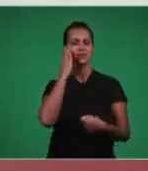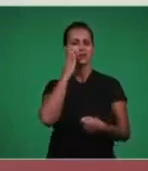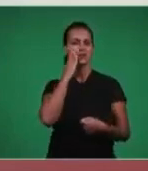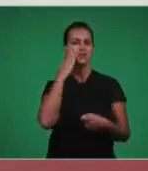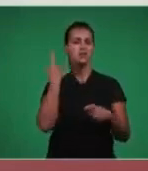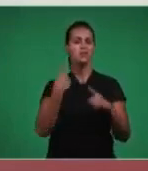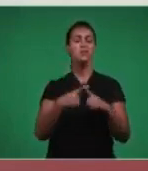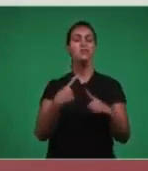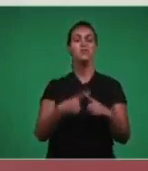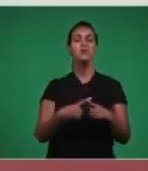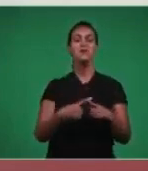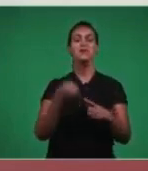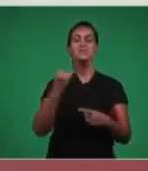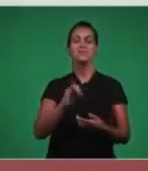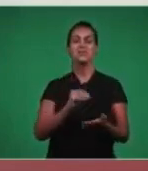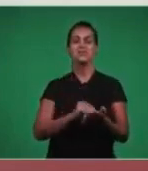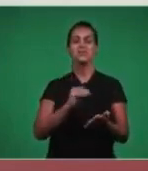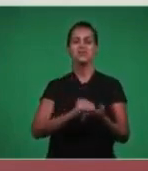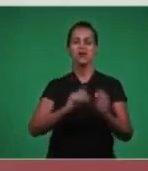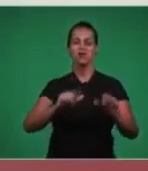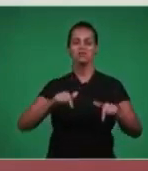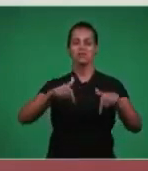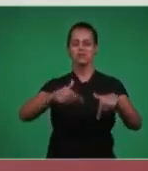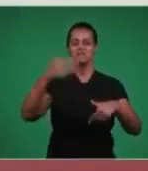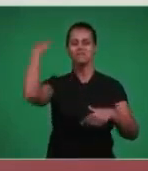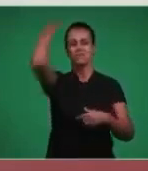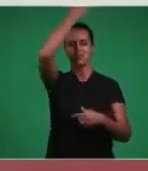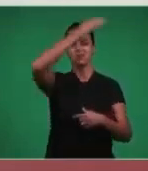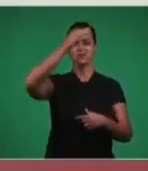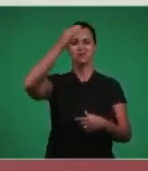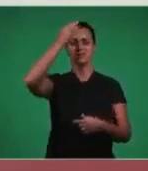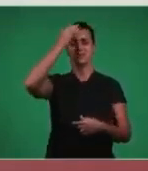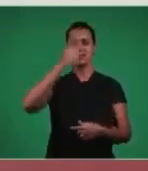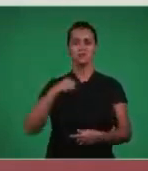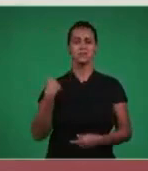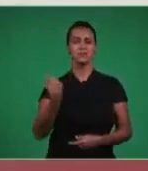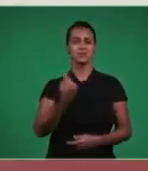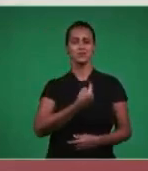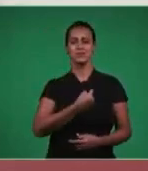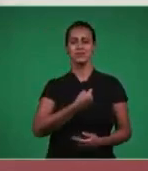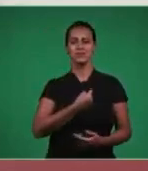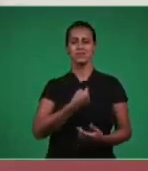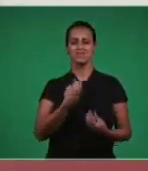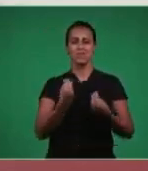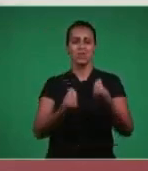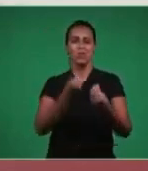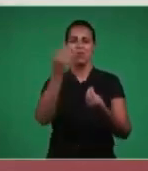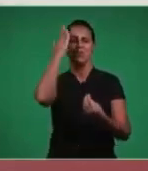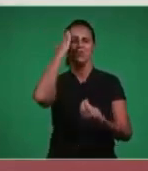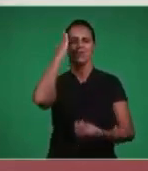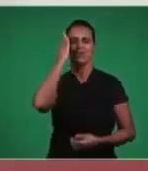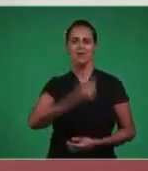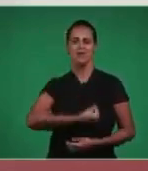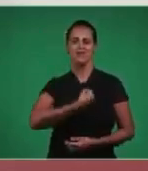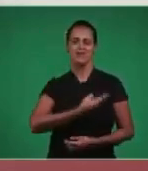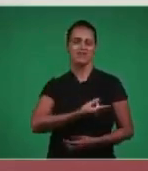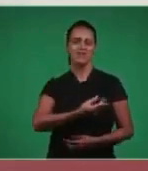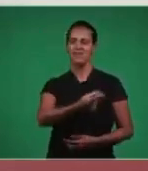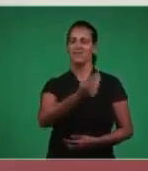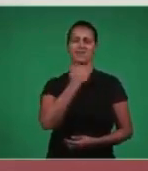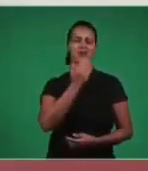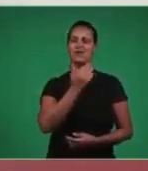the wonderful operation, the glorious operation of the Holy Spirit, we will not be able to reach the understanding of eternal